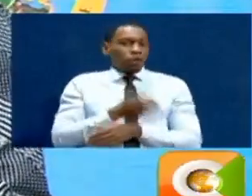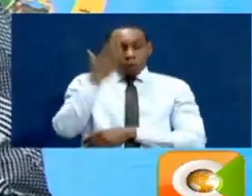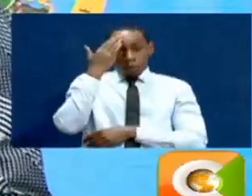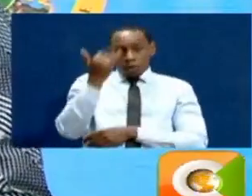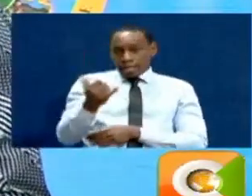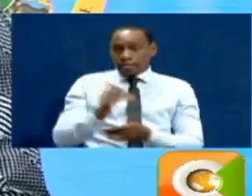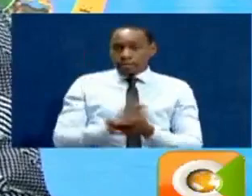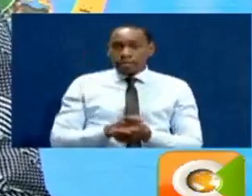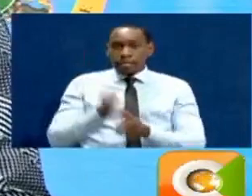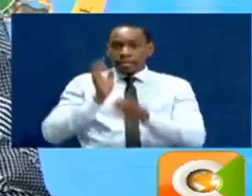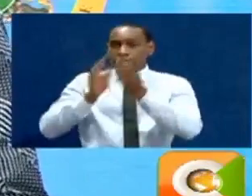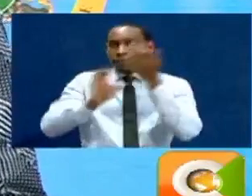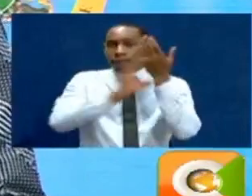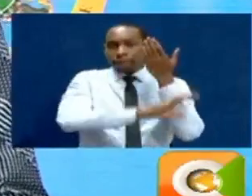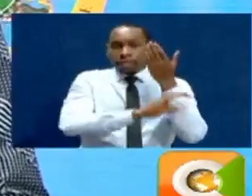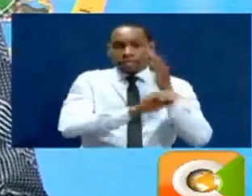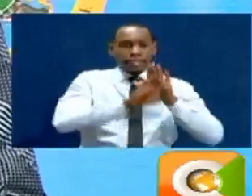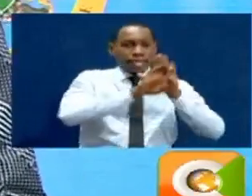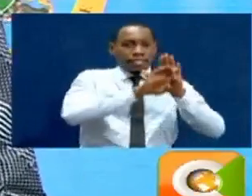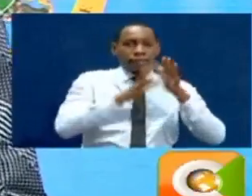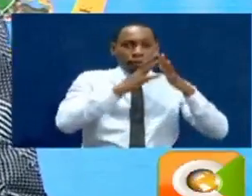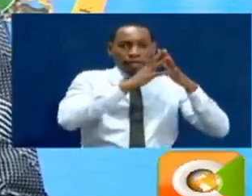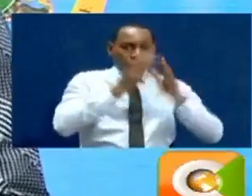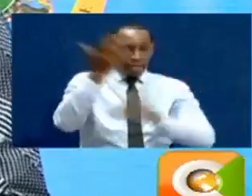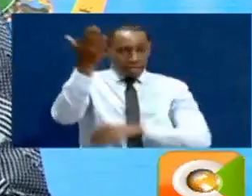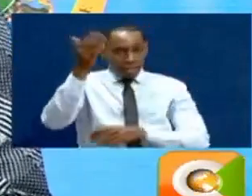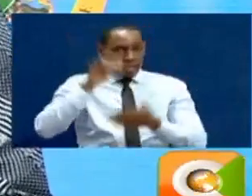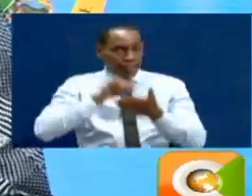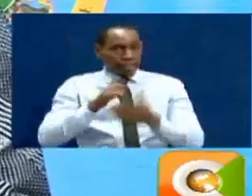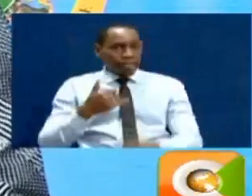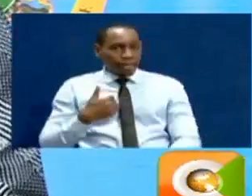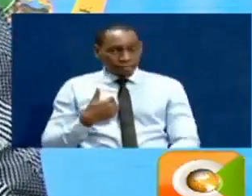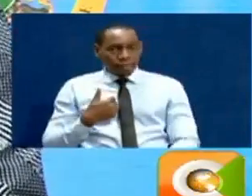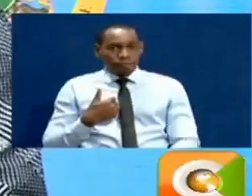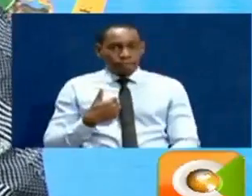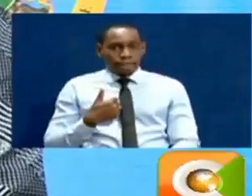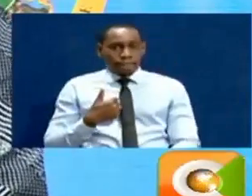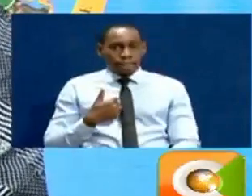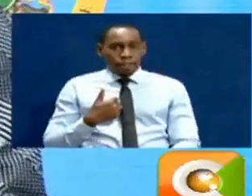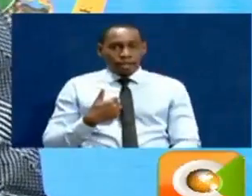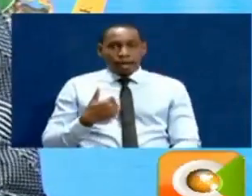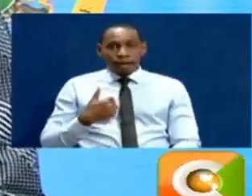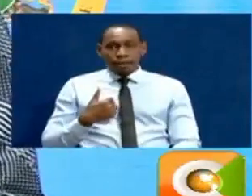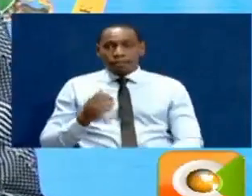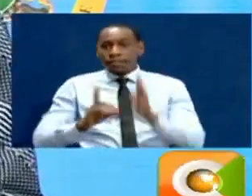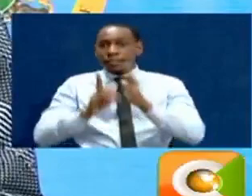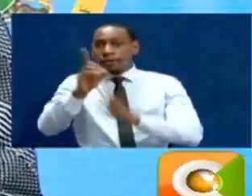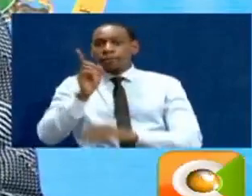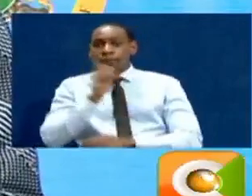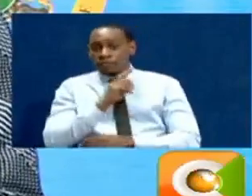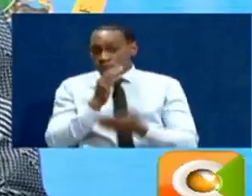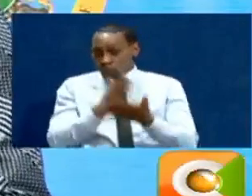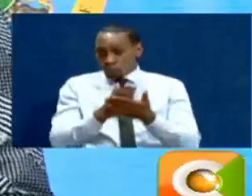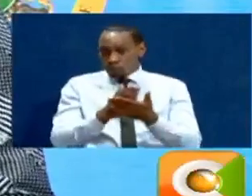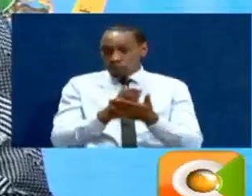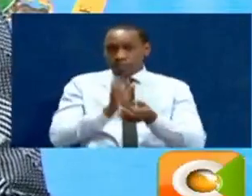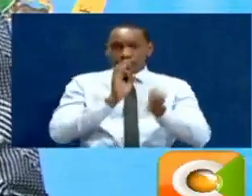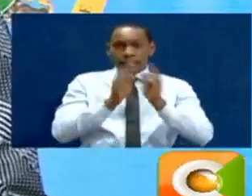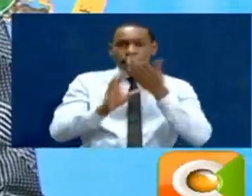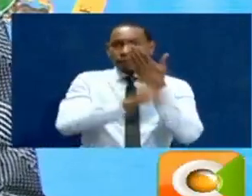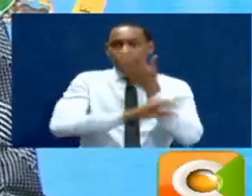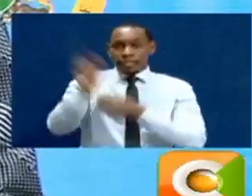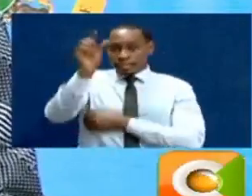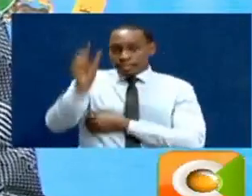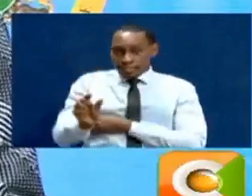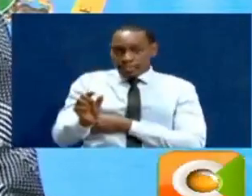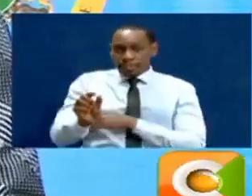because if countries like America that have got the kind of resources that they have, if countries like